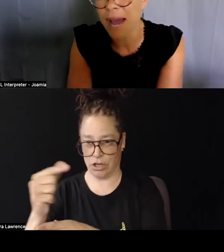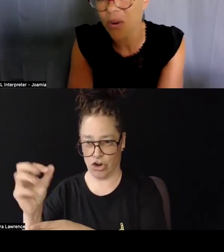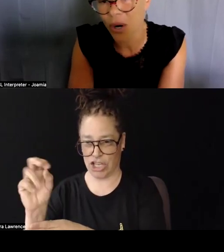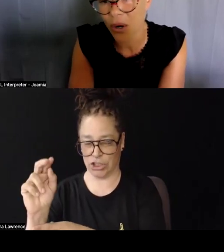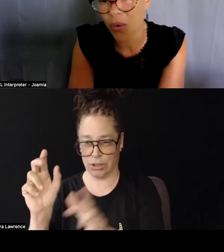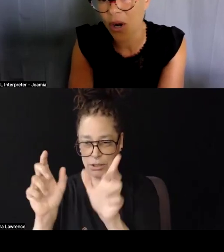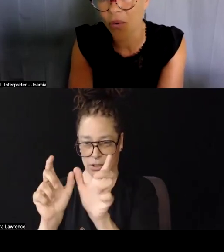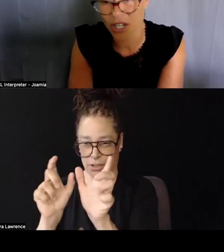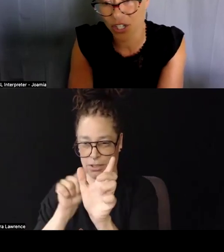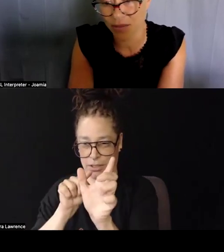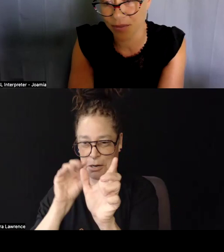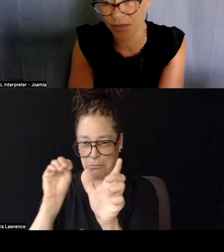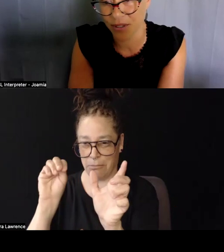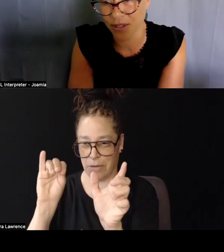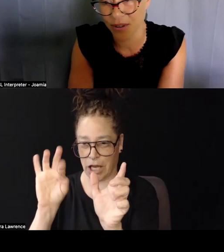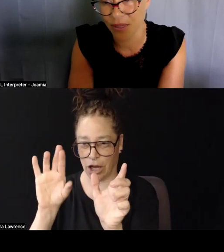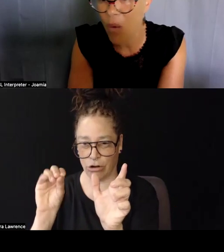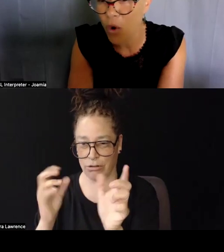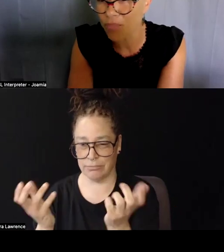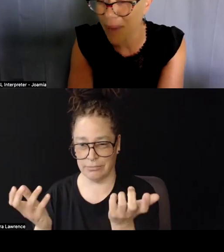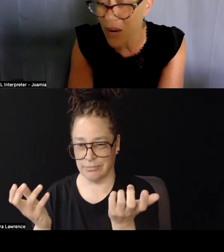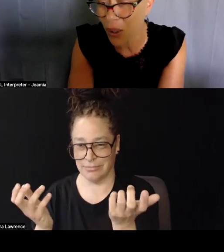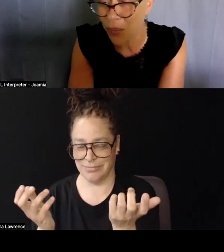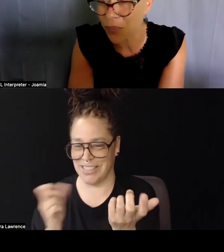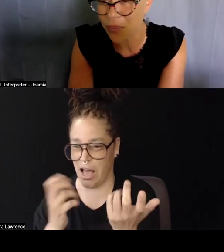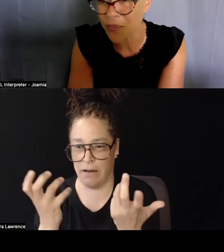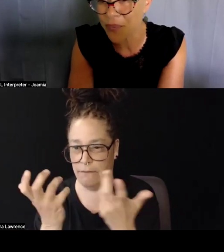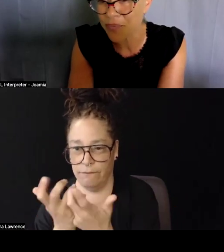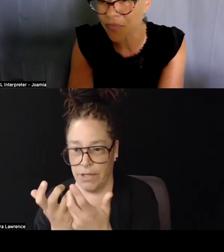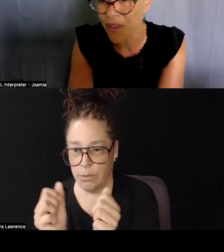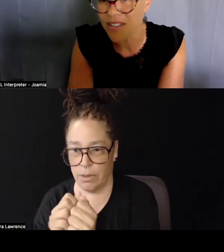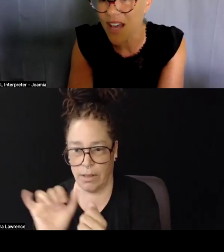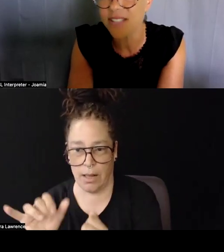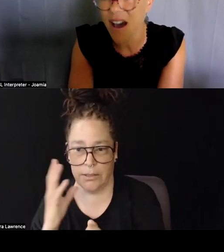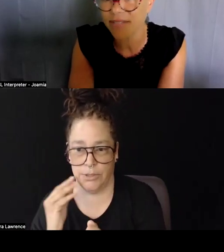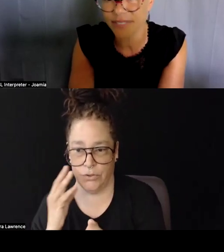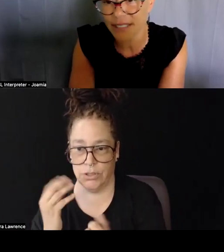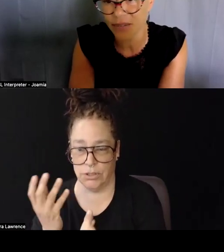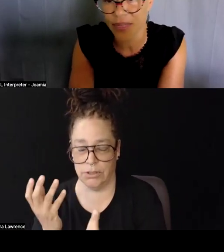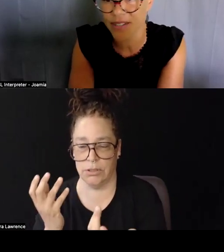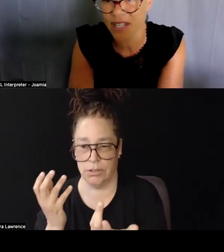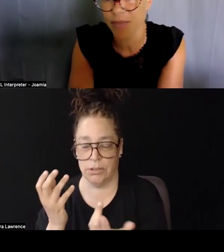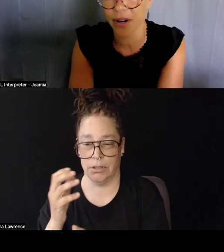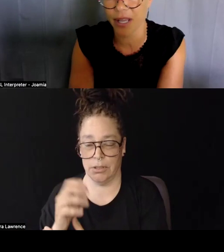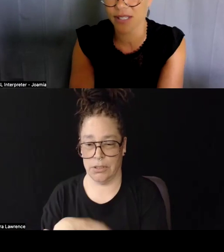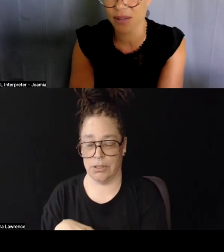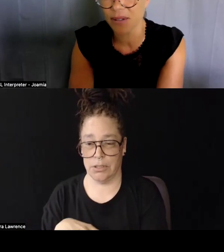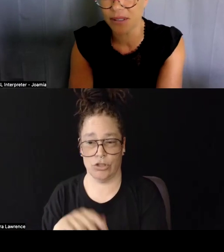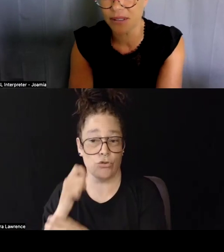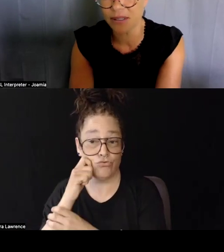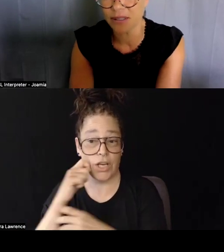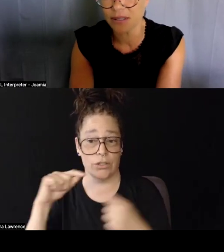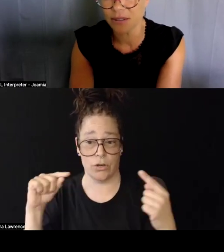word microaggression, that word micro does not fit with this experience.